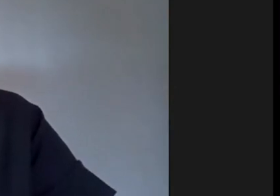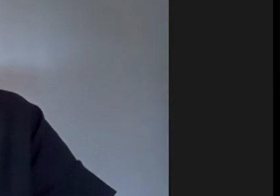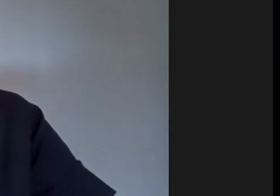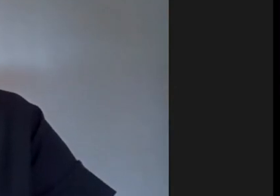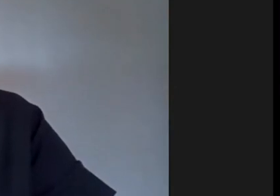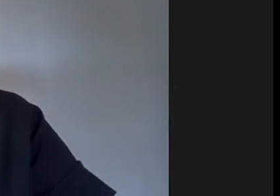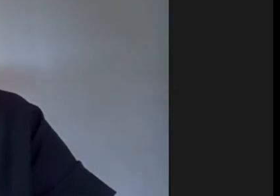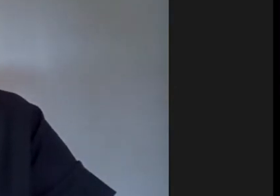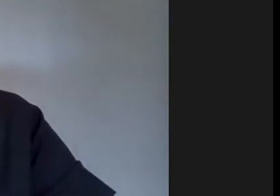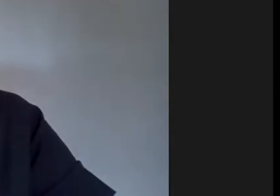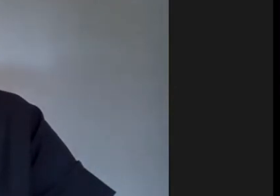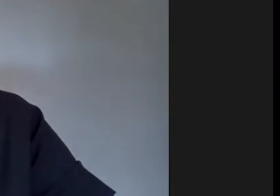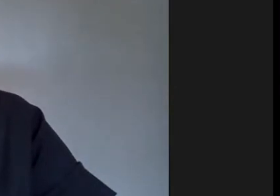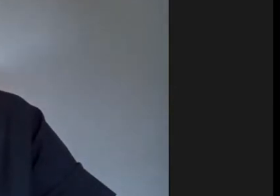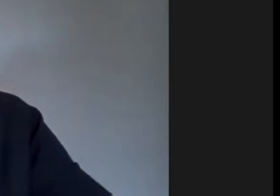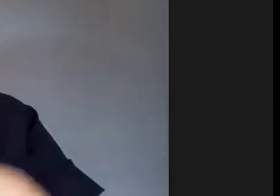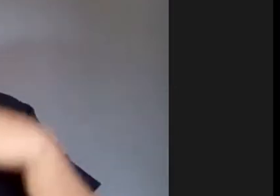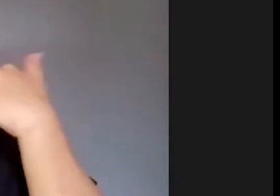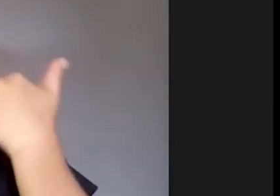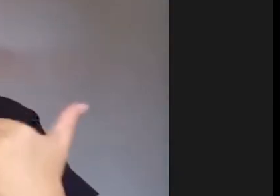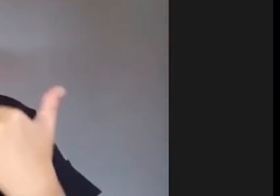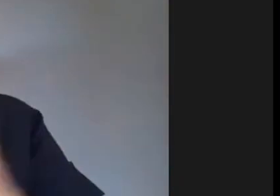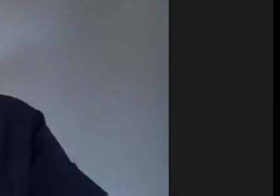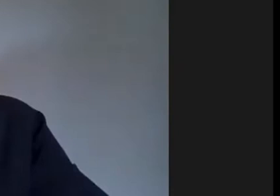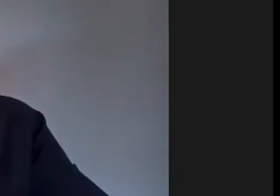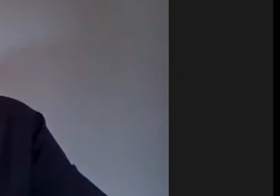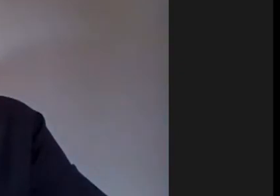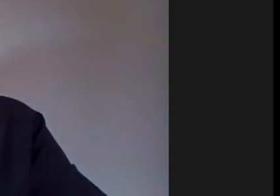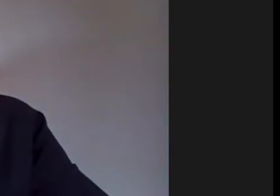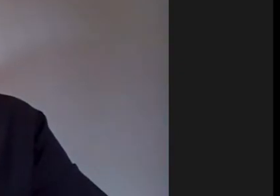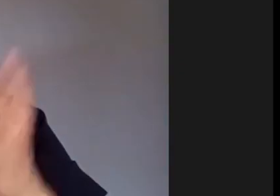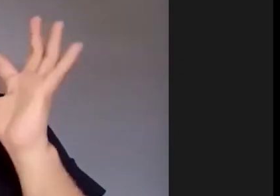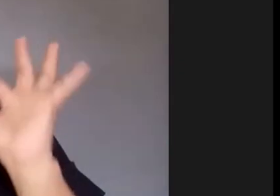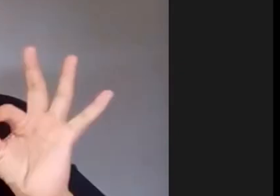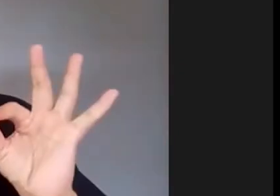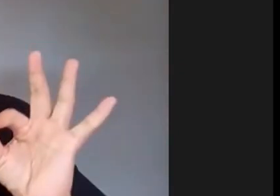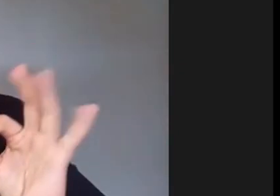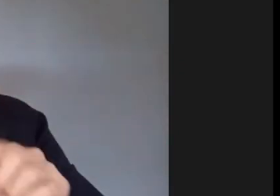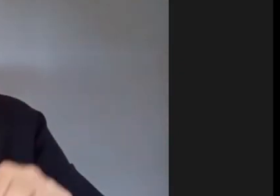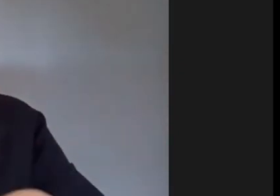Okay. Now, if you can find a predicate that is deleted,